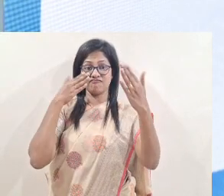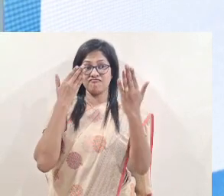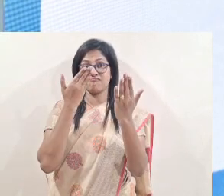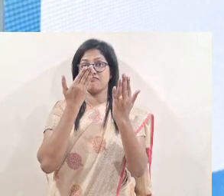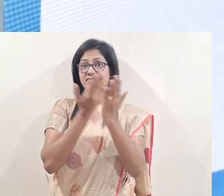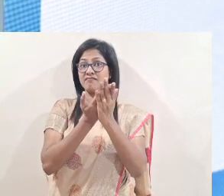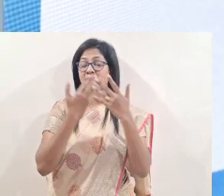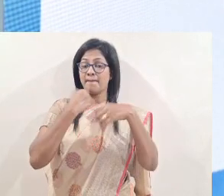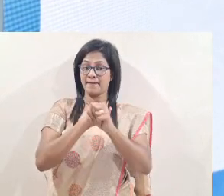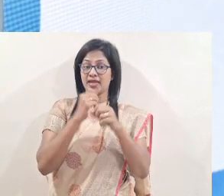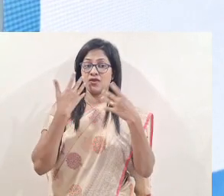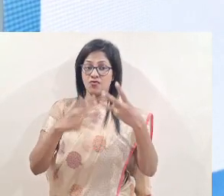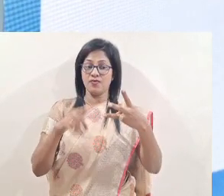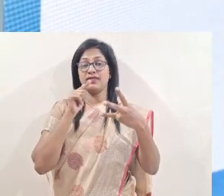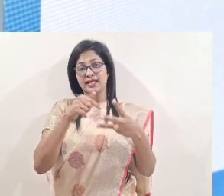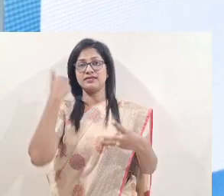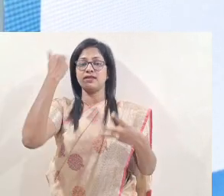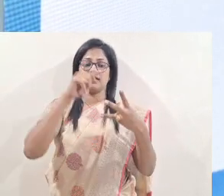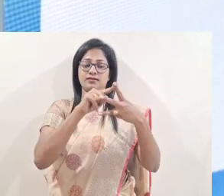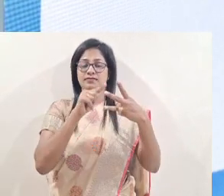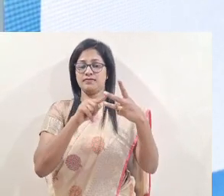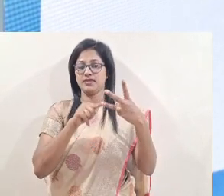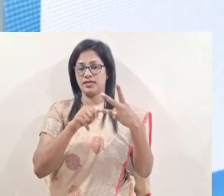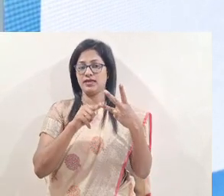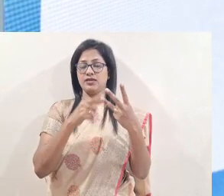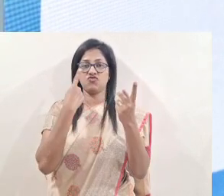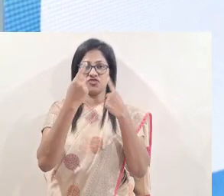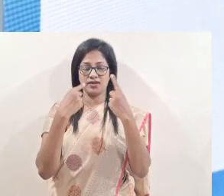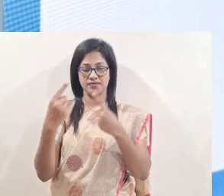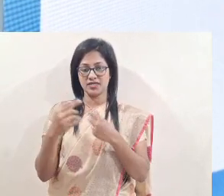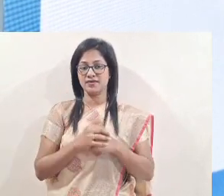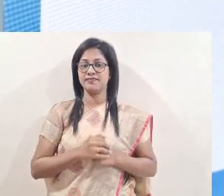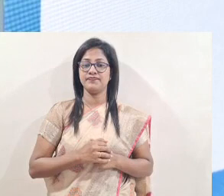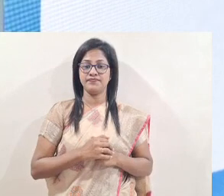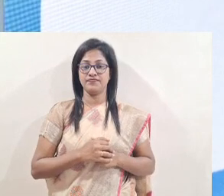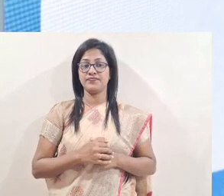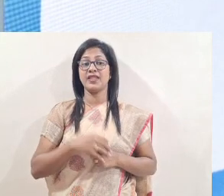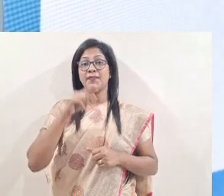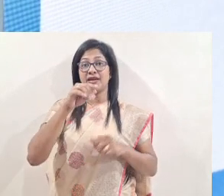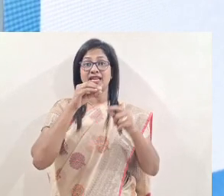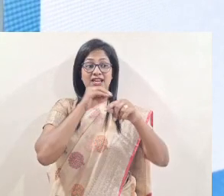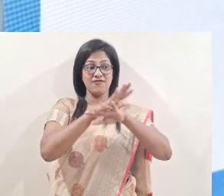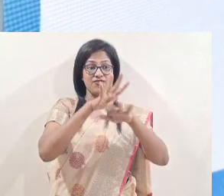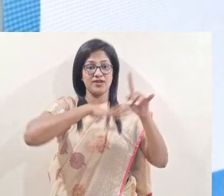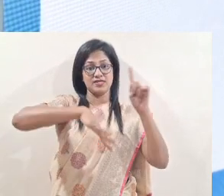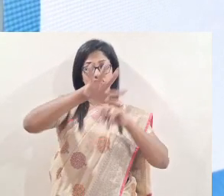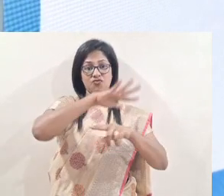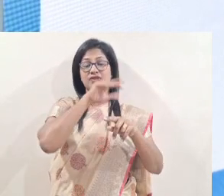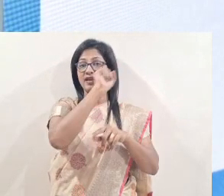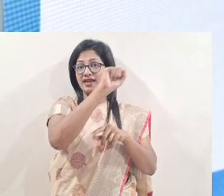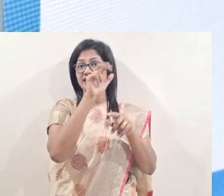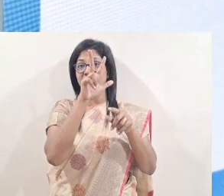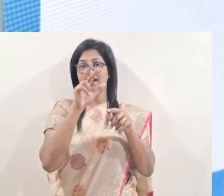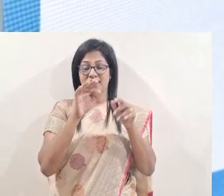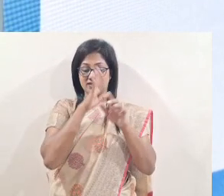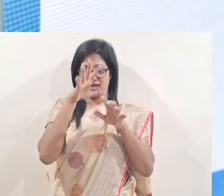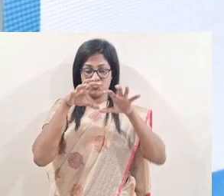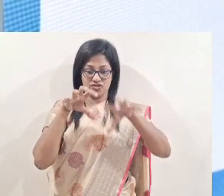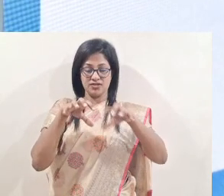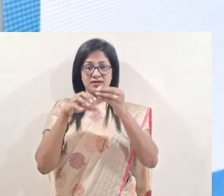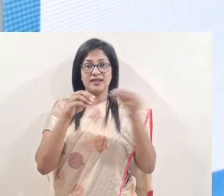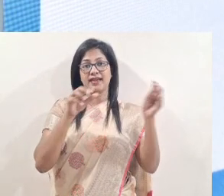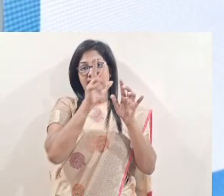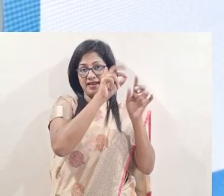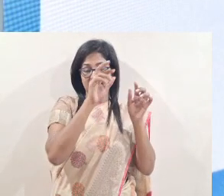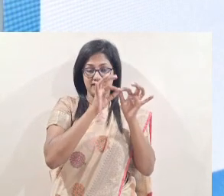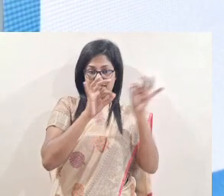3 for our critical analysis. As you can see, the influence zone varies. From Delhi, it is 800 meters from the station area. In Pune, it is